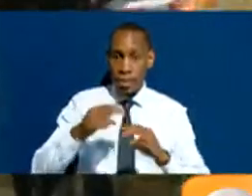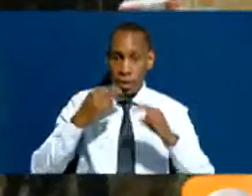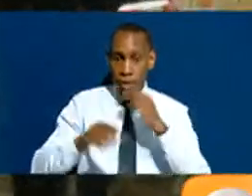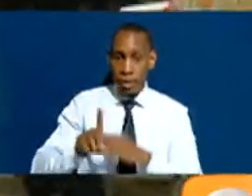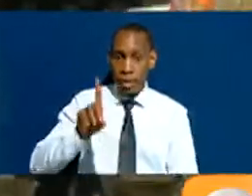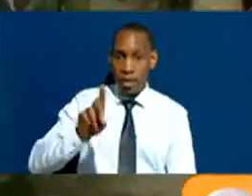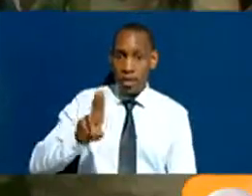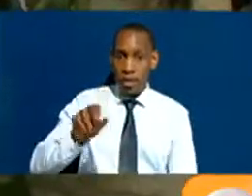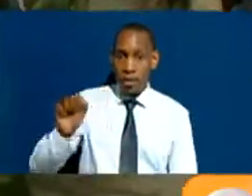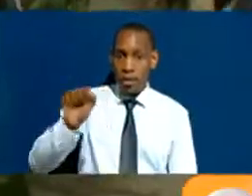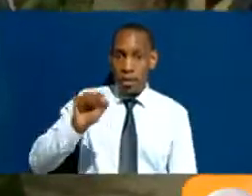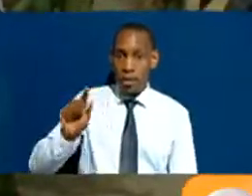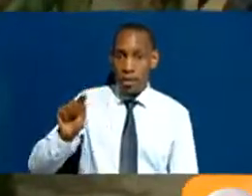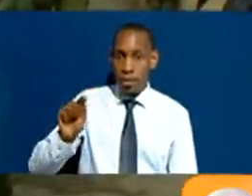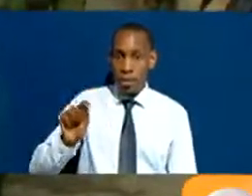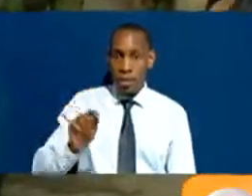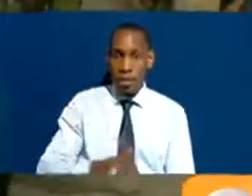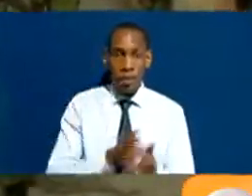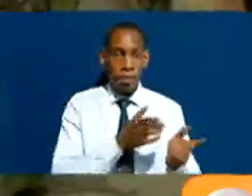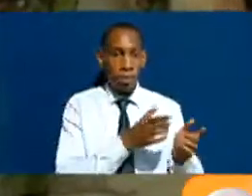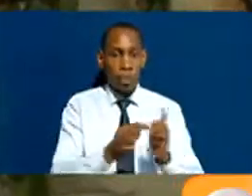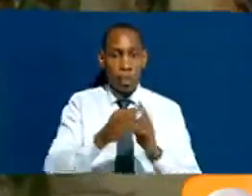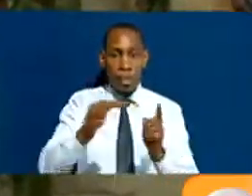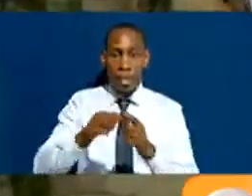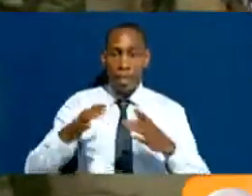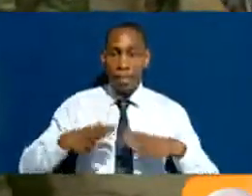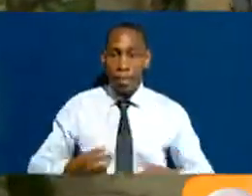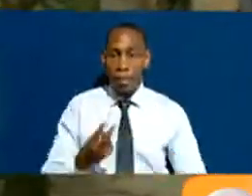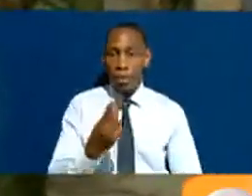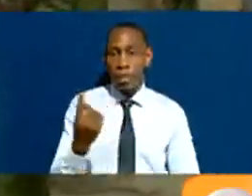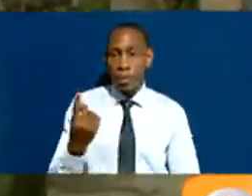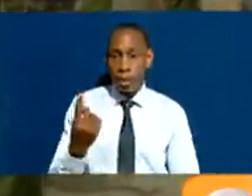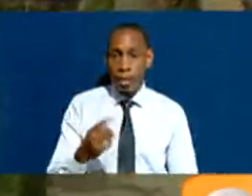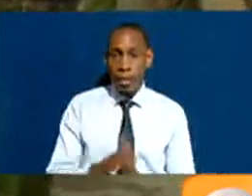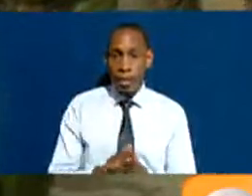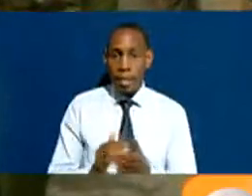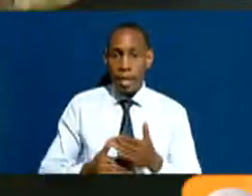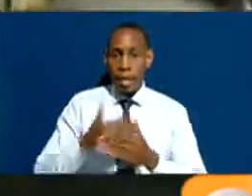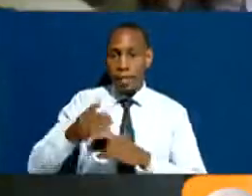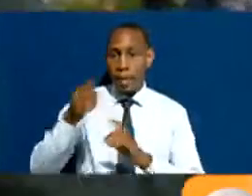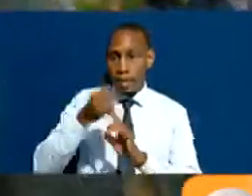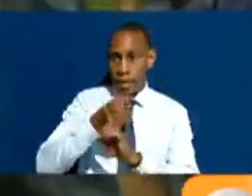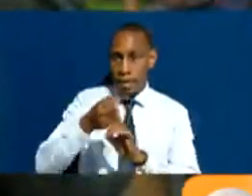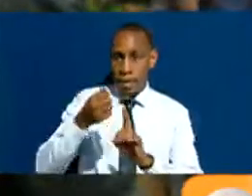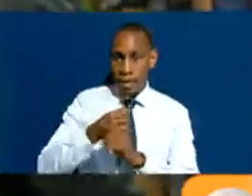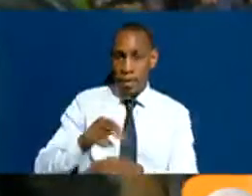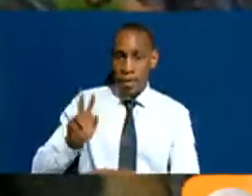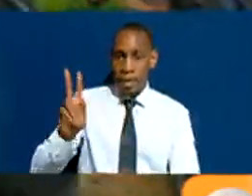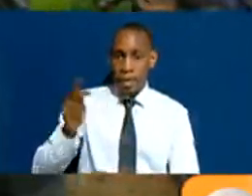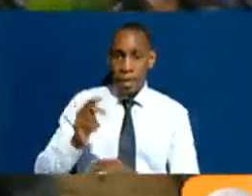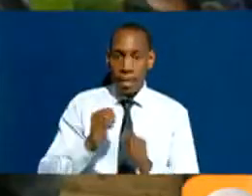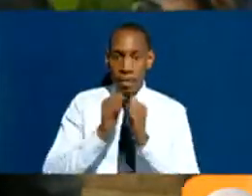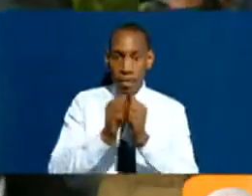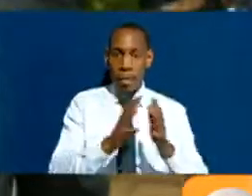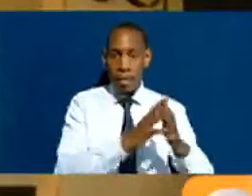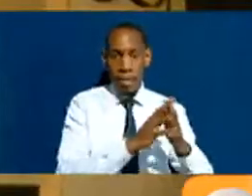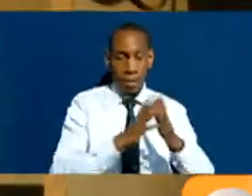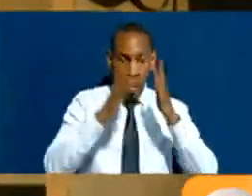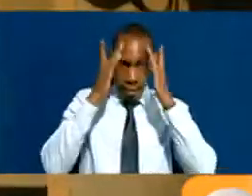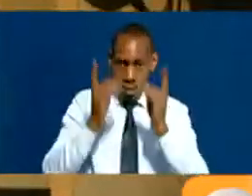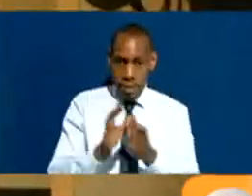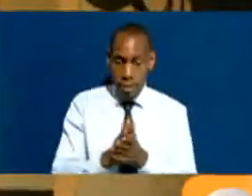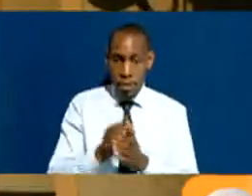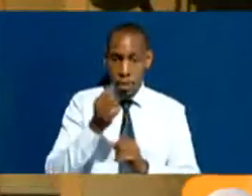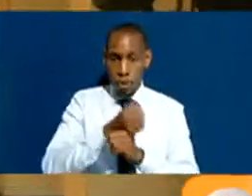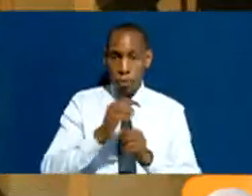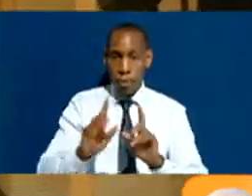D2 hotel complex, senselessly killing 21 people. Following the attack, Kenya and the United States resolved to form